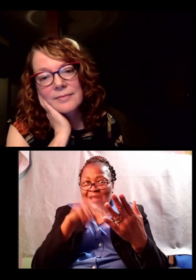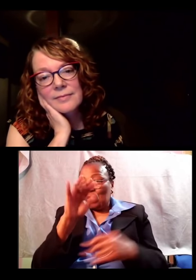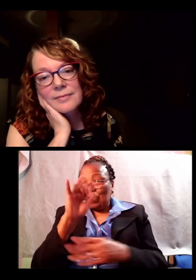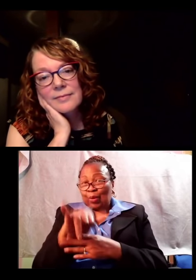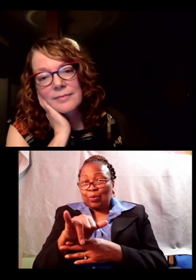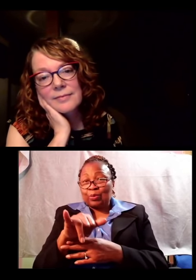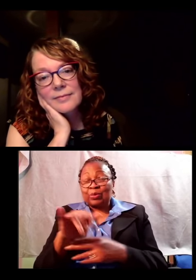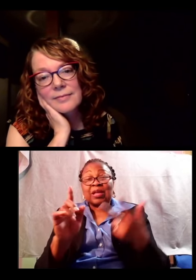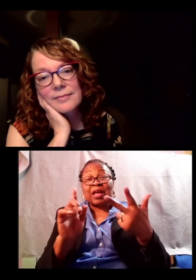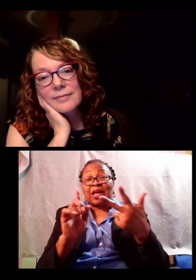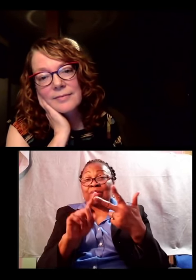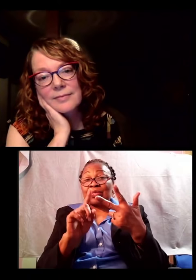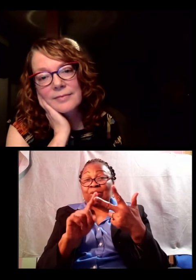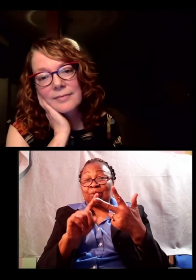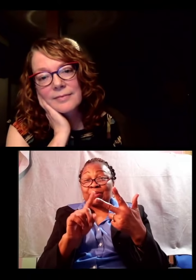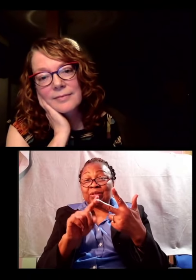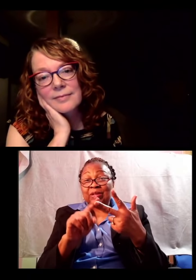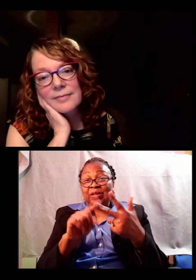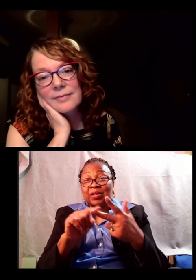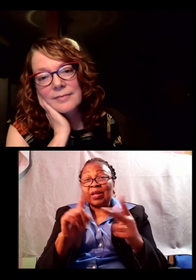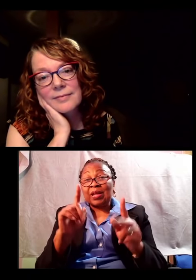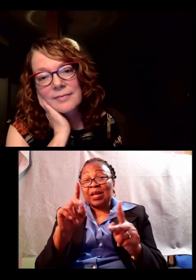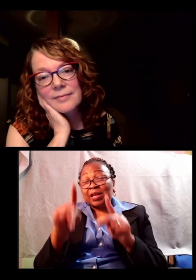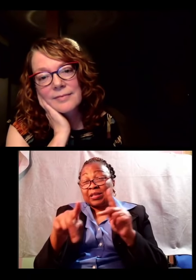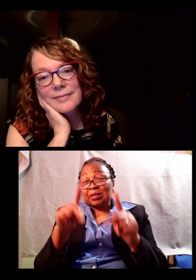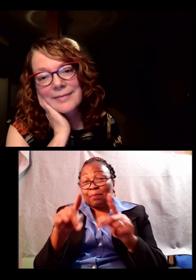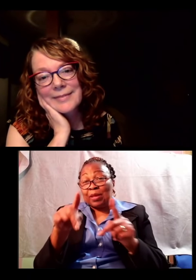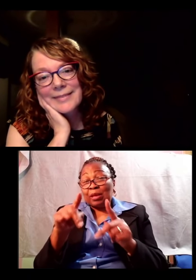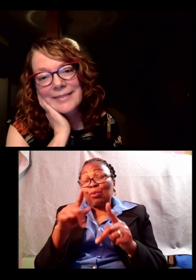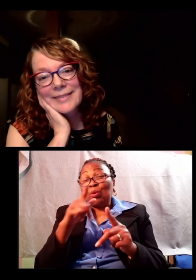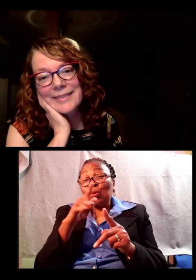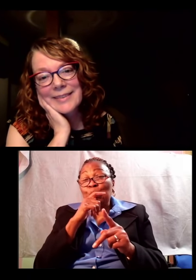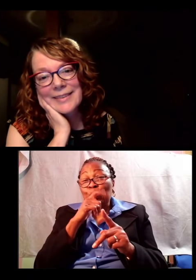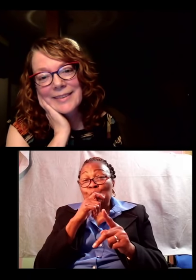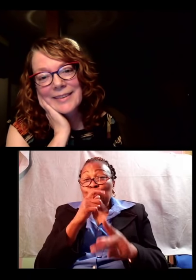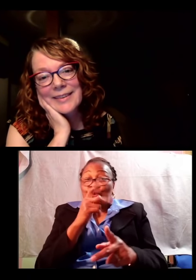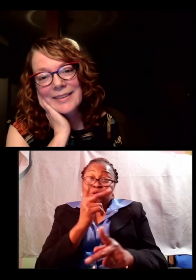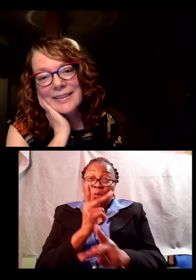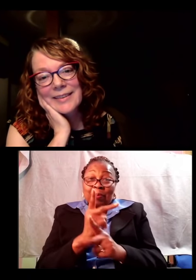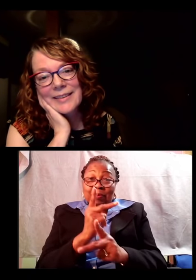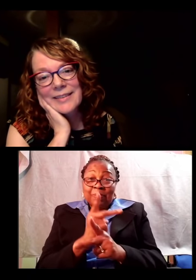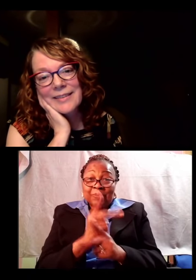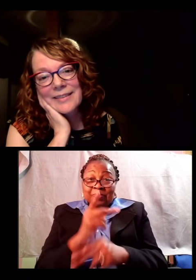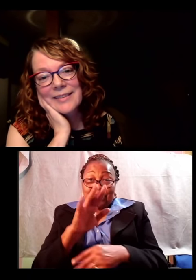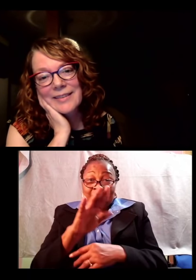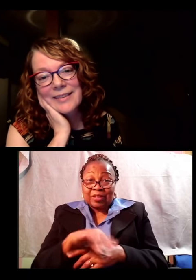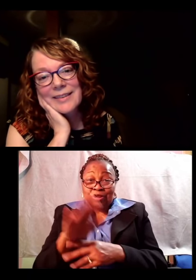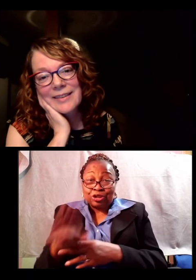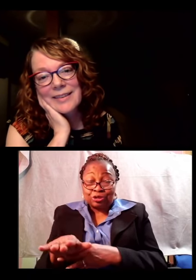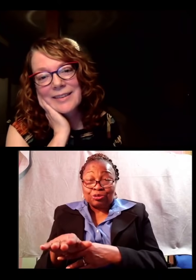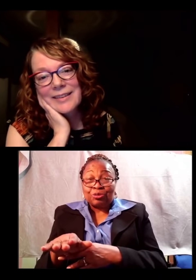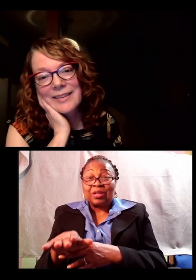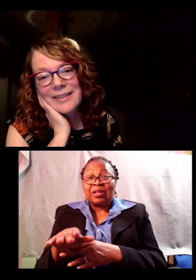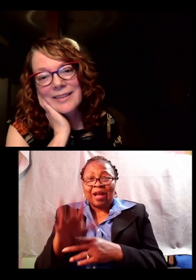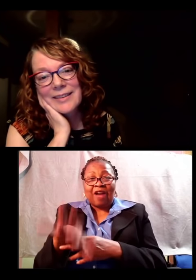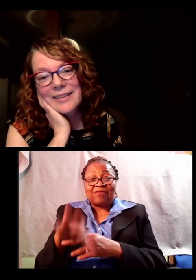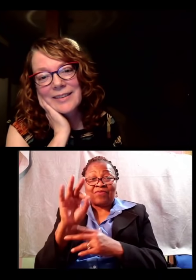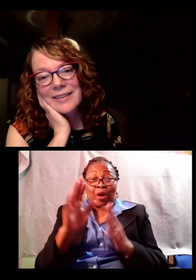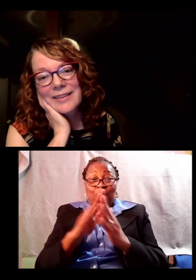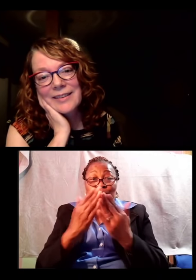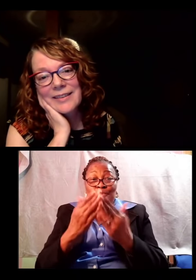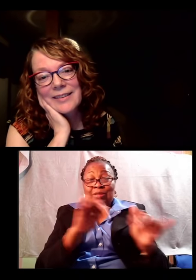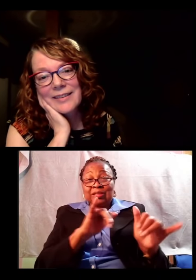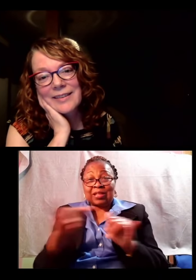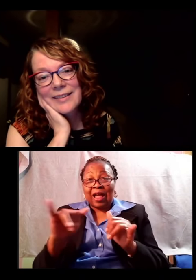you would find in the houses of people you were babysitting for. And those would be things like